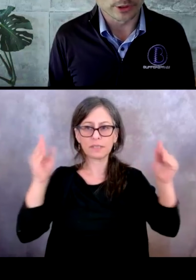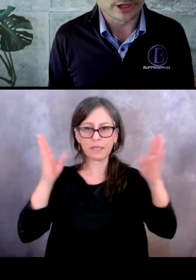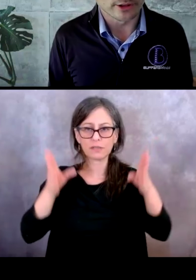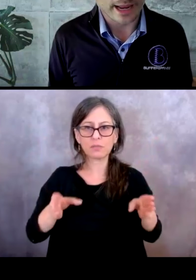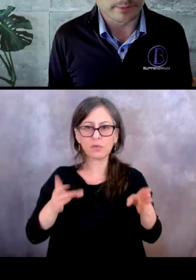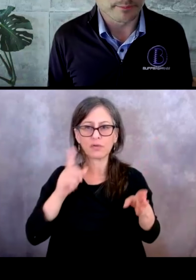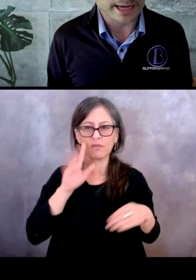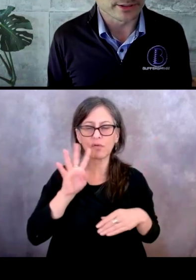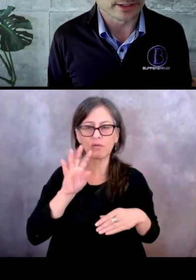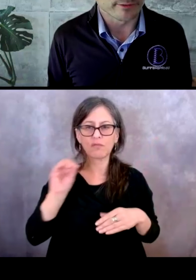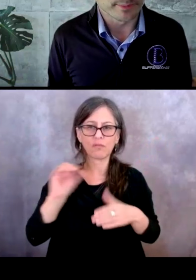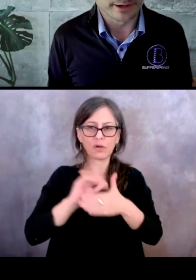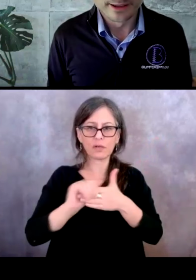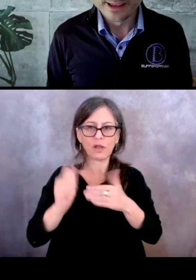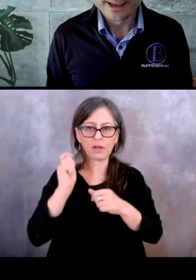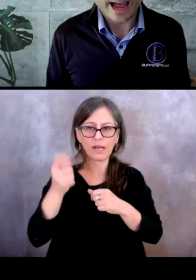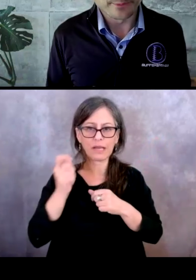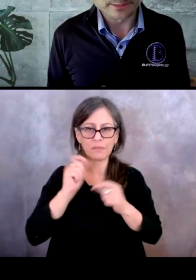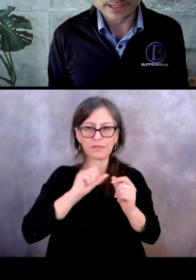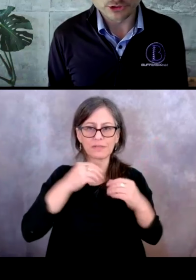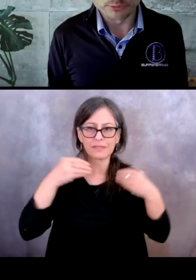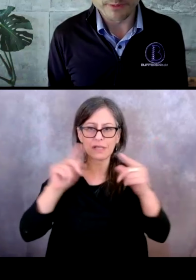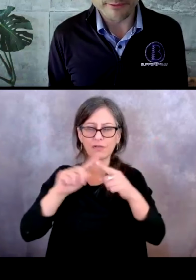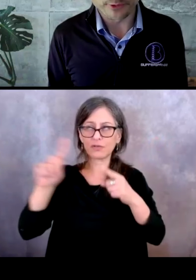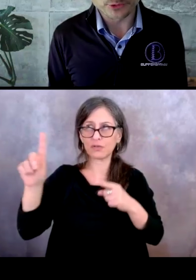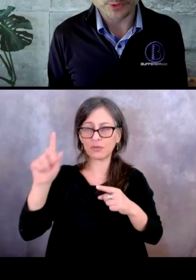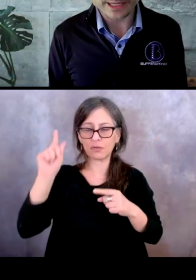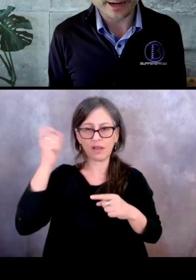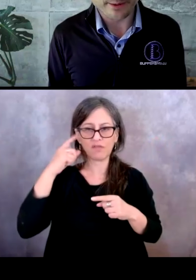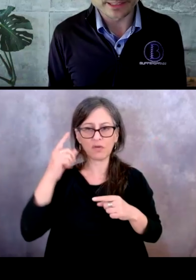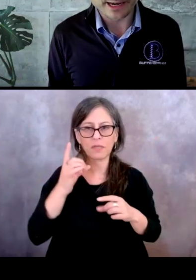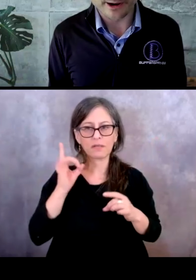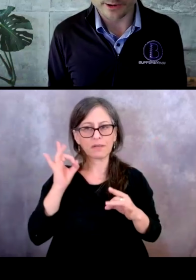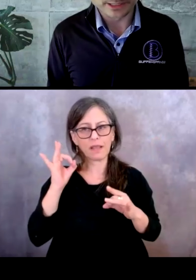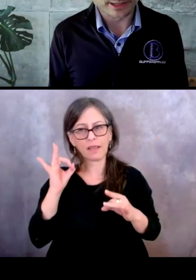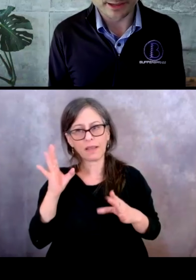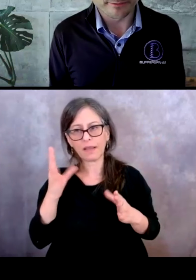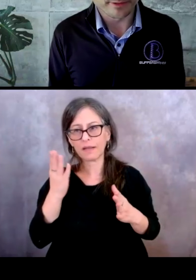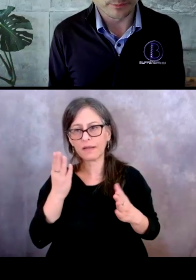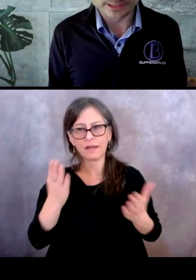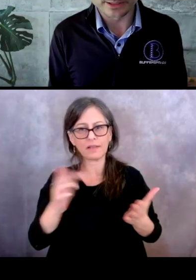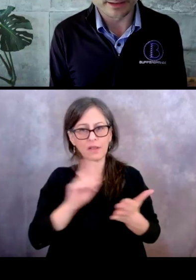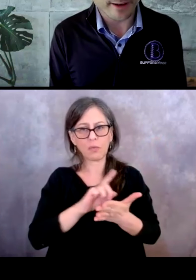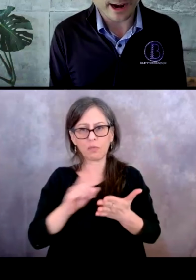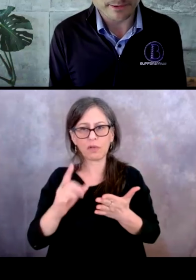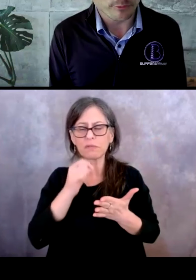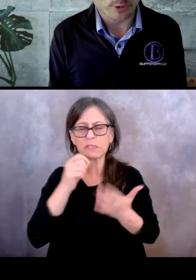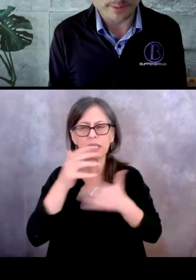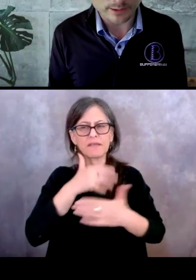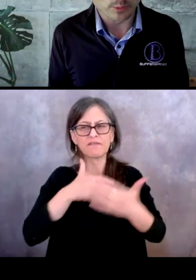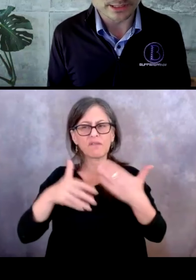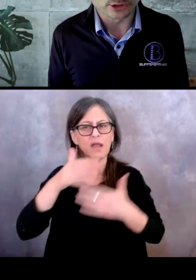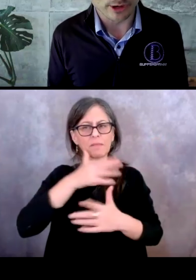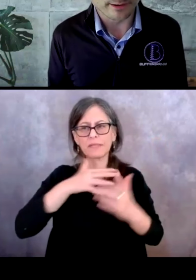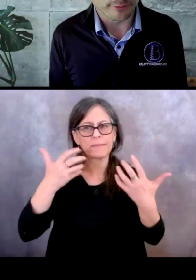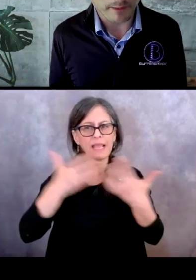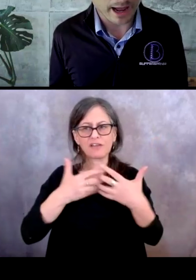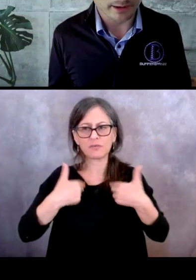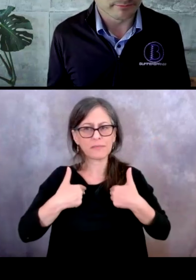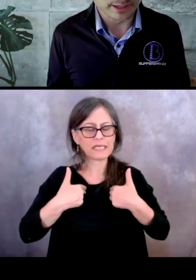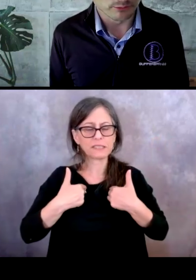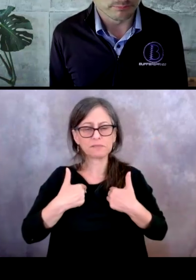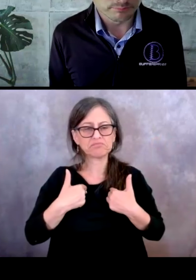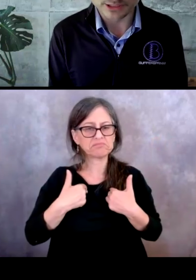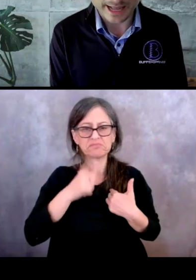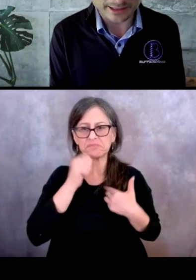selling a $40 hammer back to the government. I was miserable my first week that I was there. It wasn't the environment for me. It wasn't great for